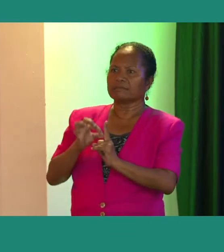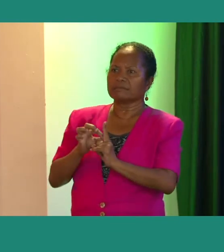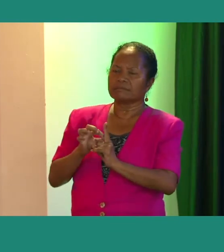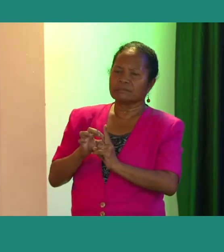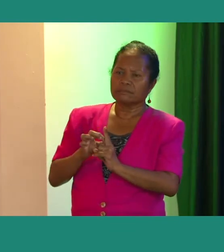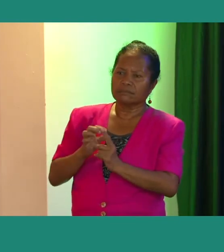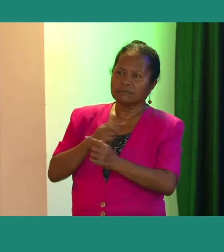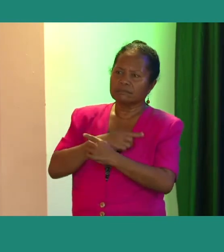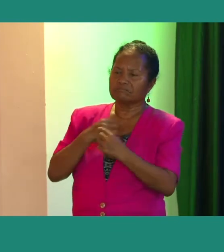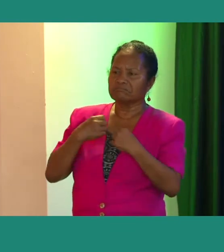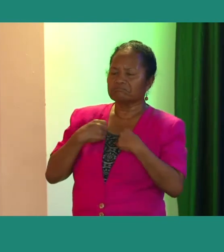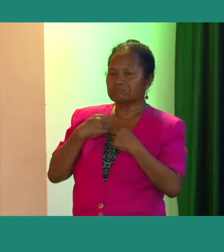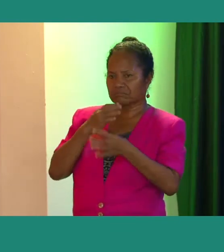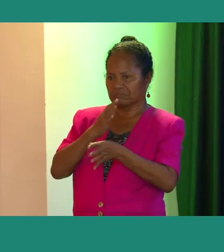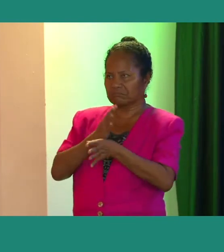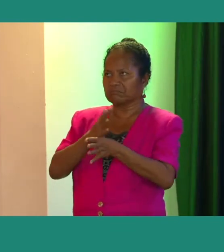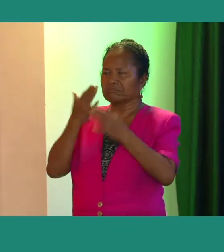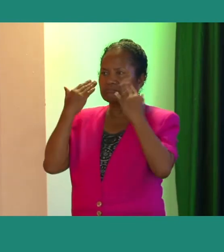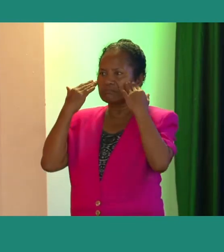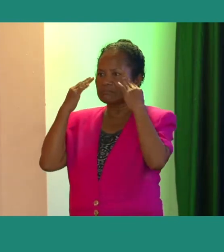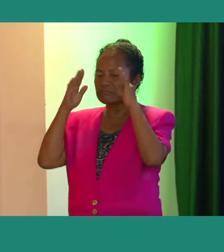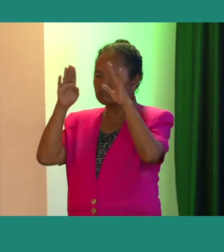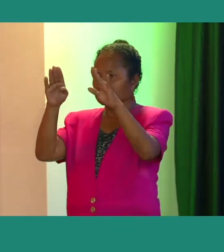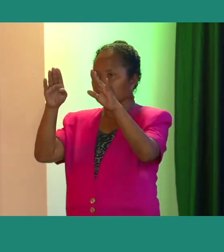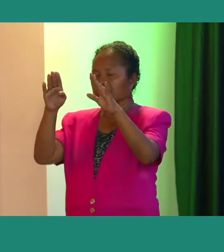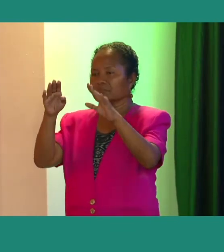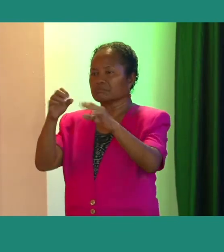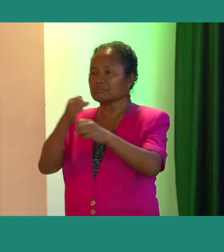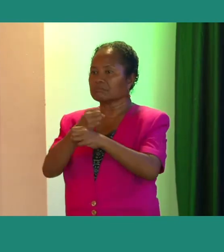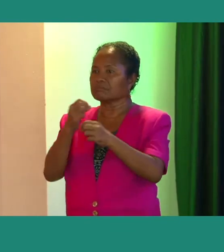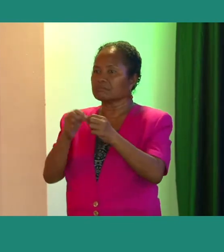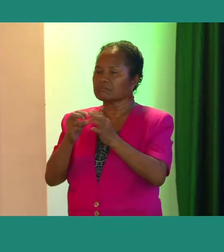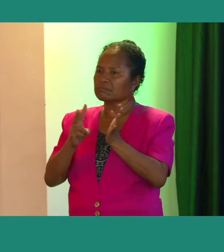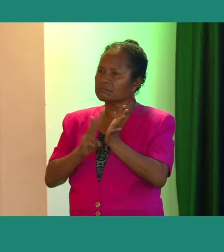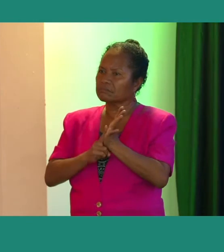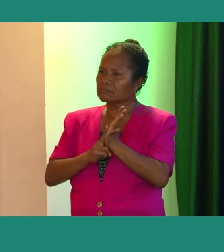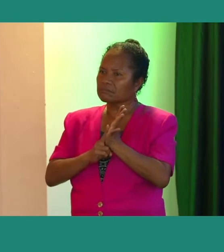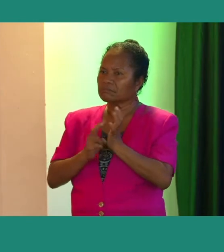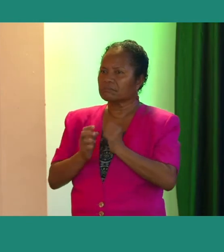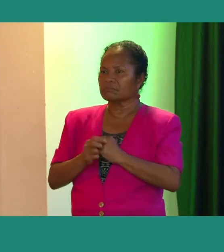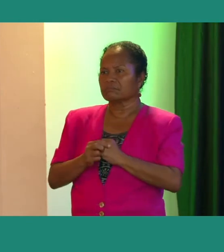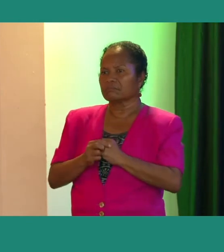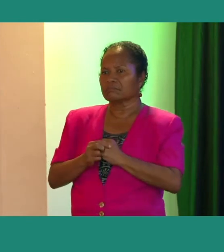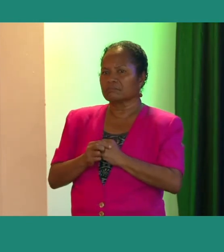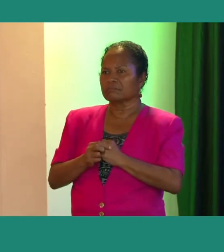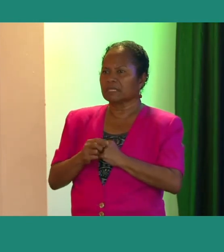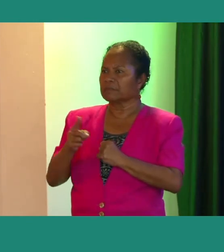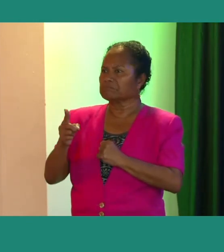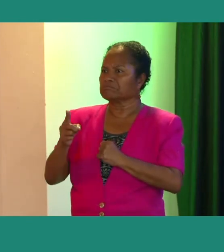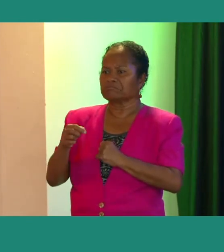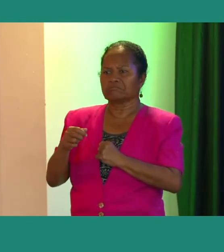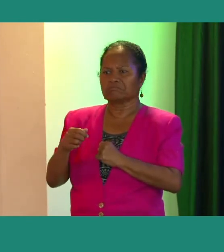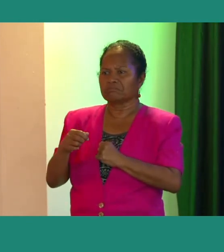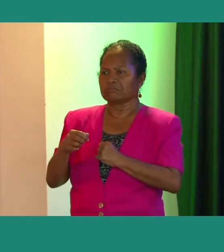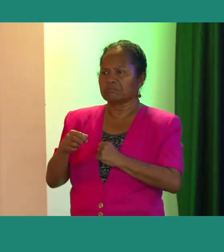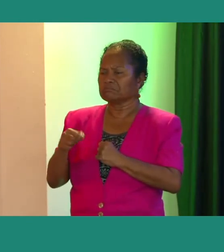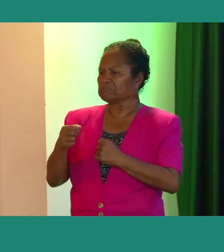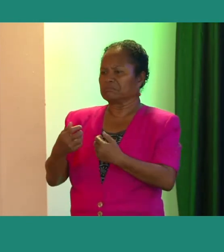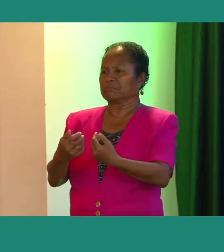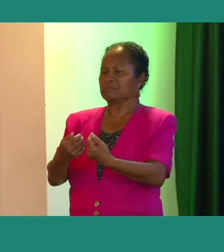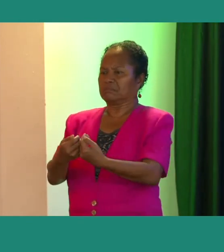work specifically focuses around gender diversity, but actually you can't really separate that conversation